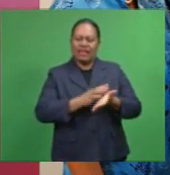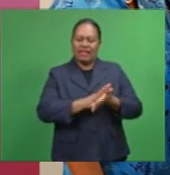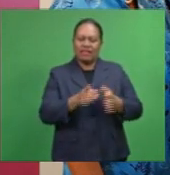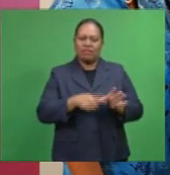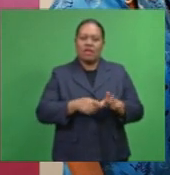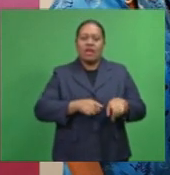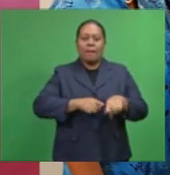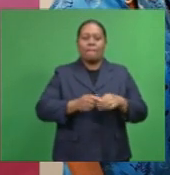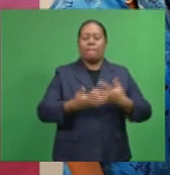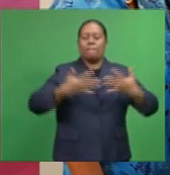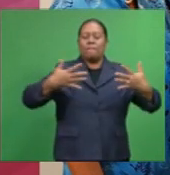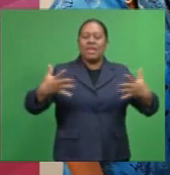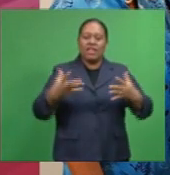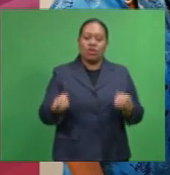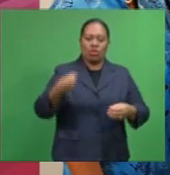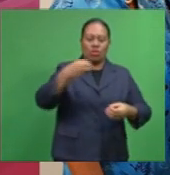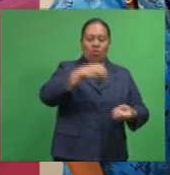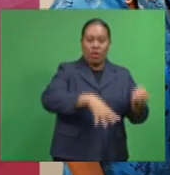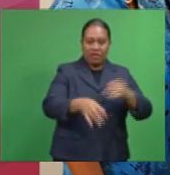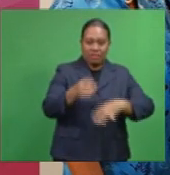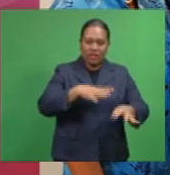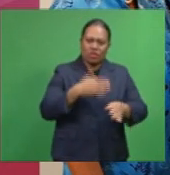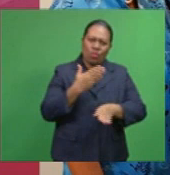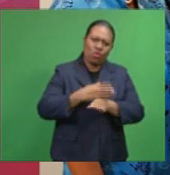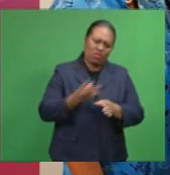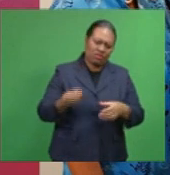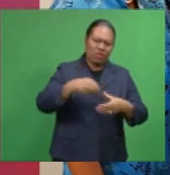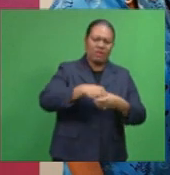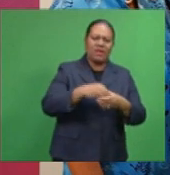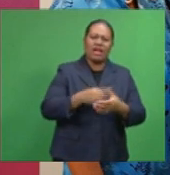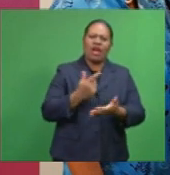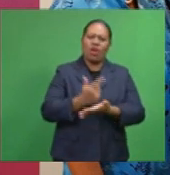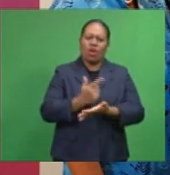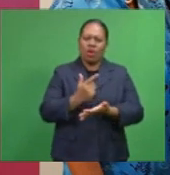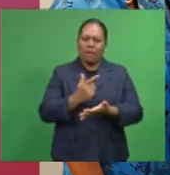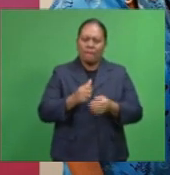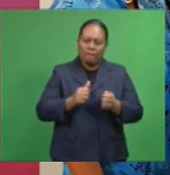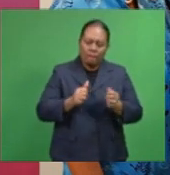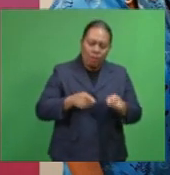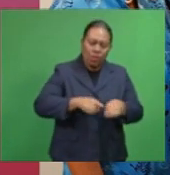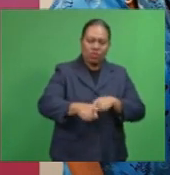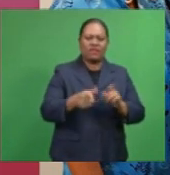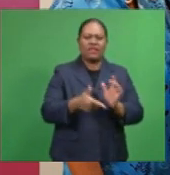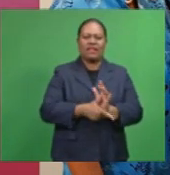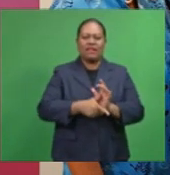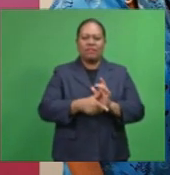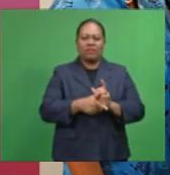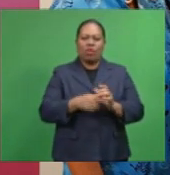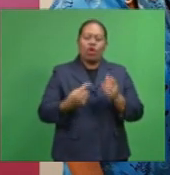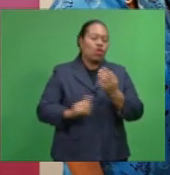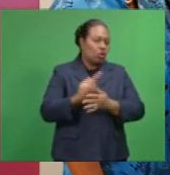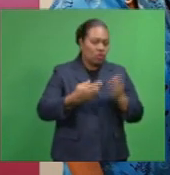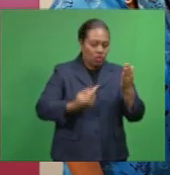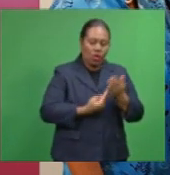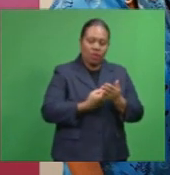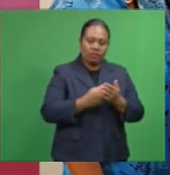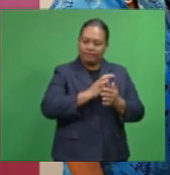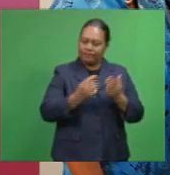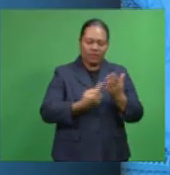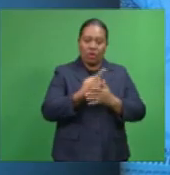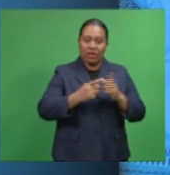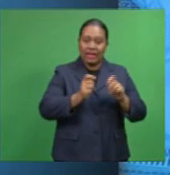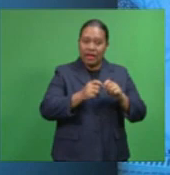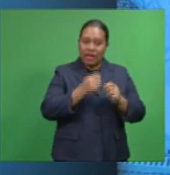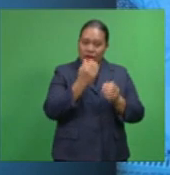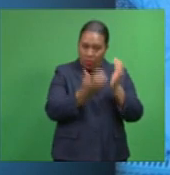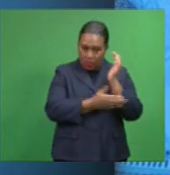contribution within Vasanok as well. So not only in rugby. In the early days, she